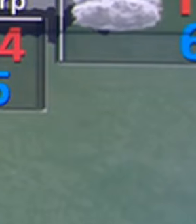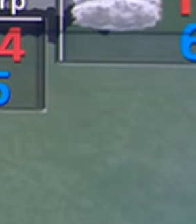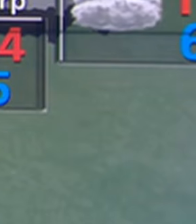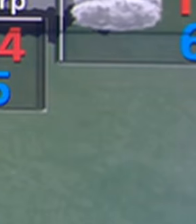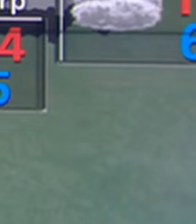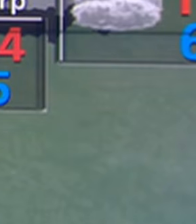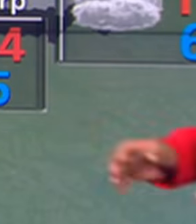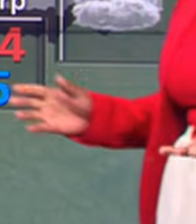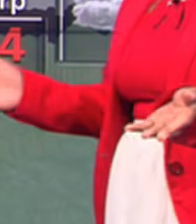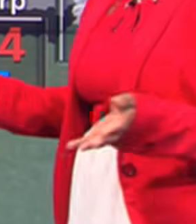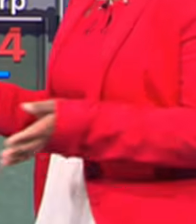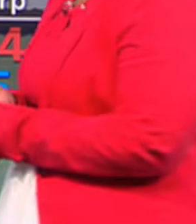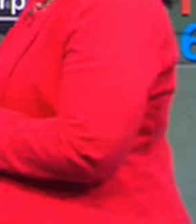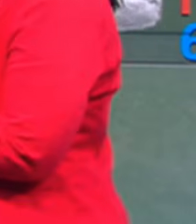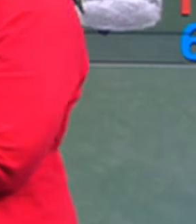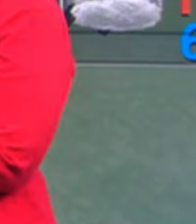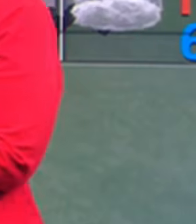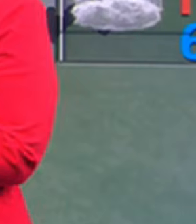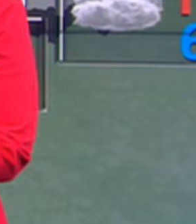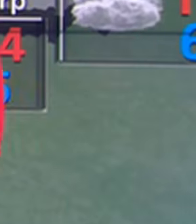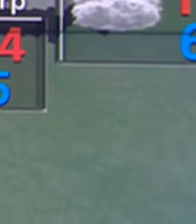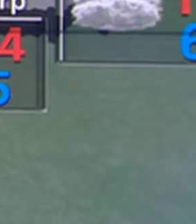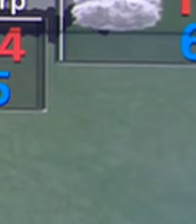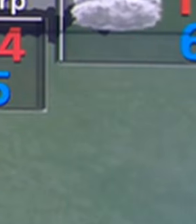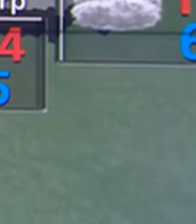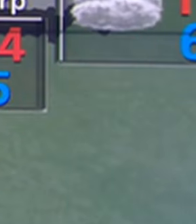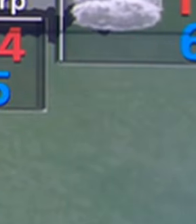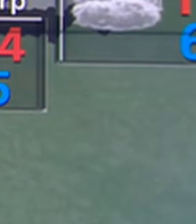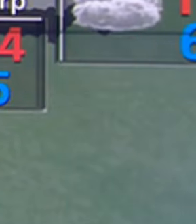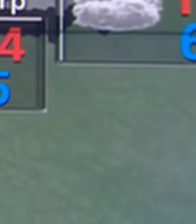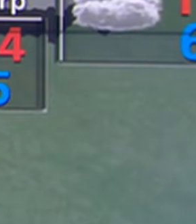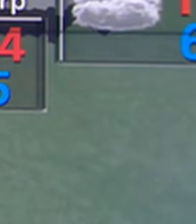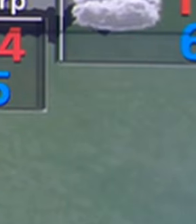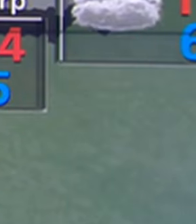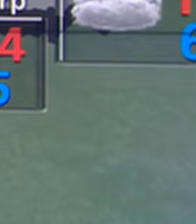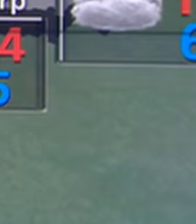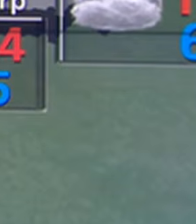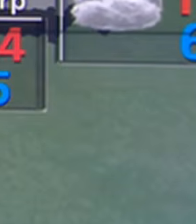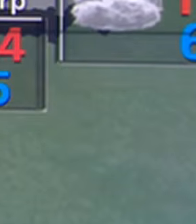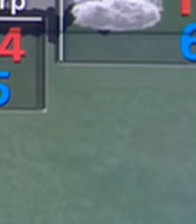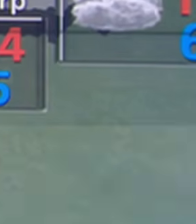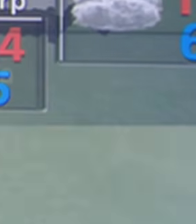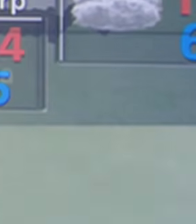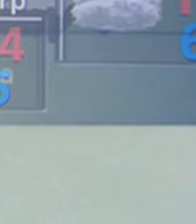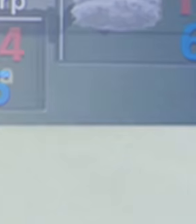5 me mo ga tshoka gore ya le go tswa ka magoro ga se go latlhana re kopane mo nakong e tlang a nne boroko